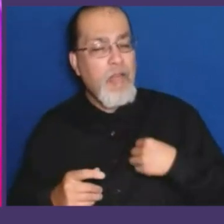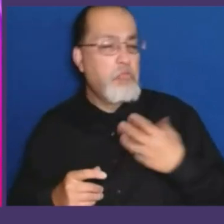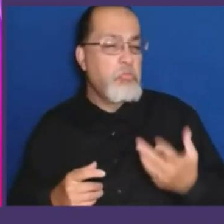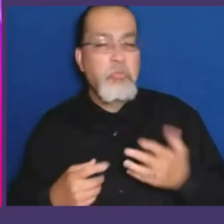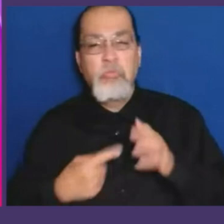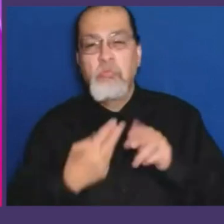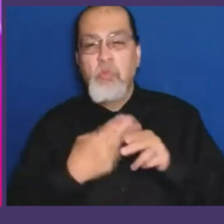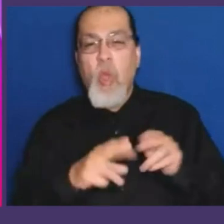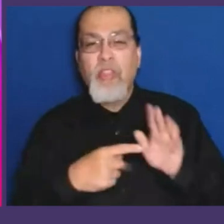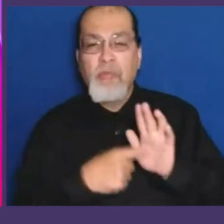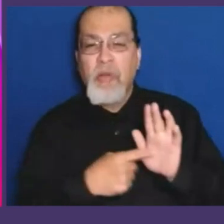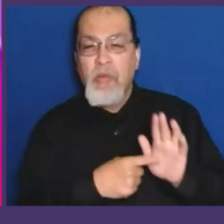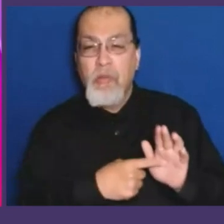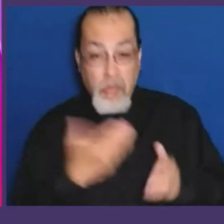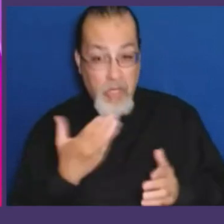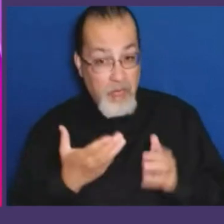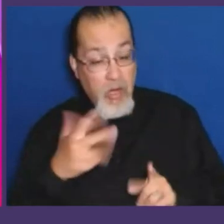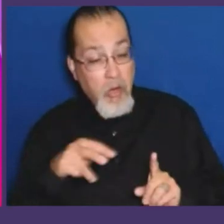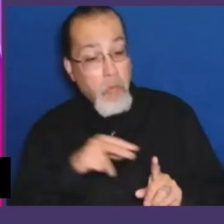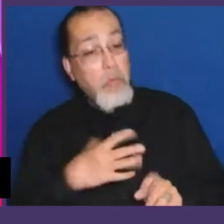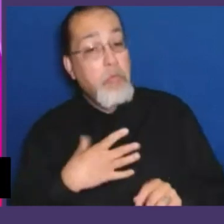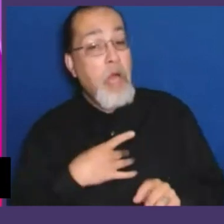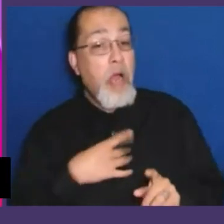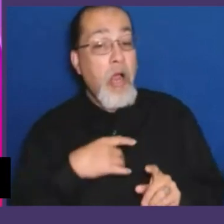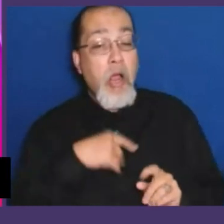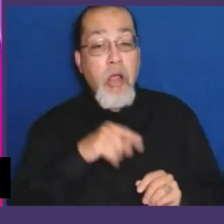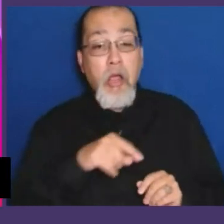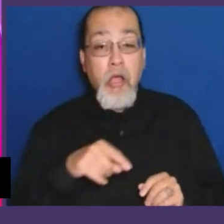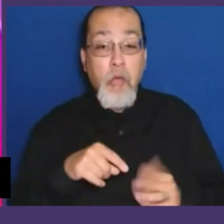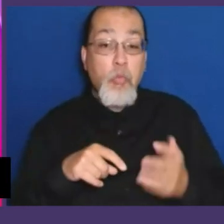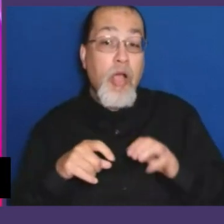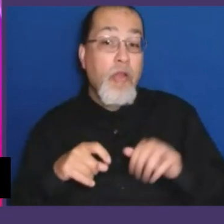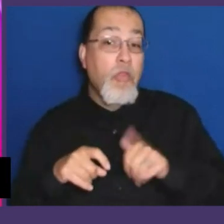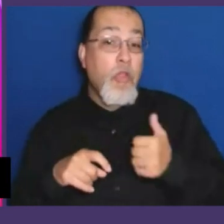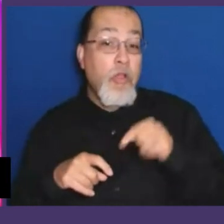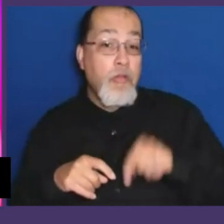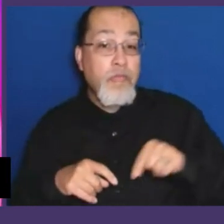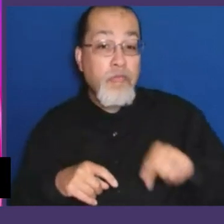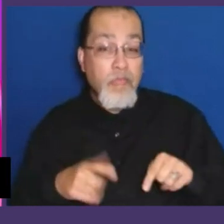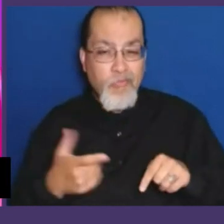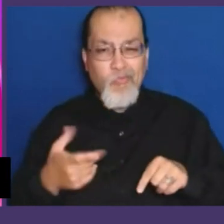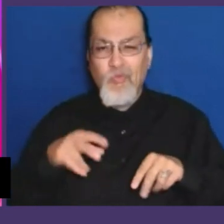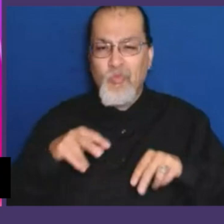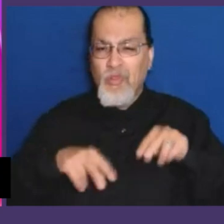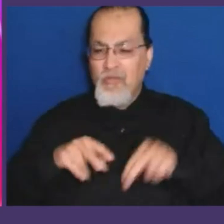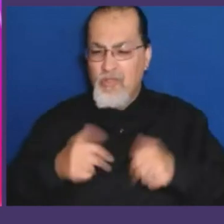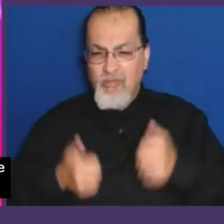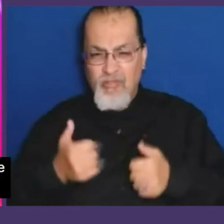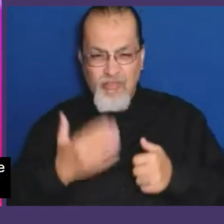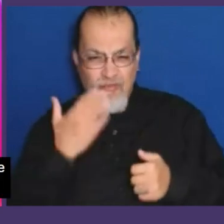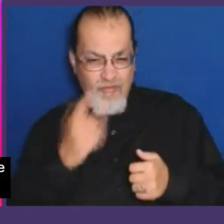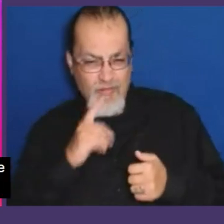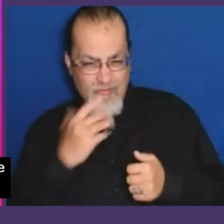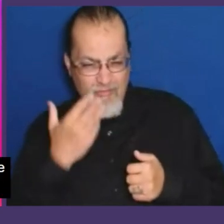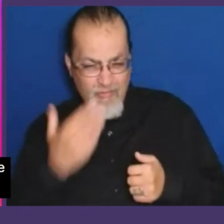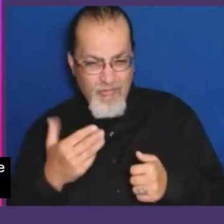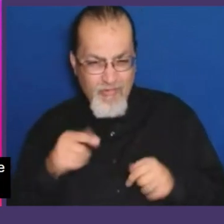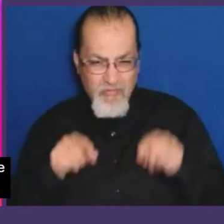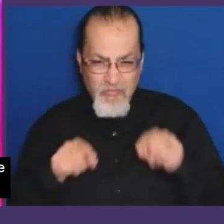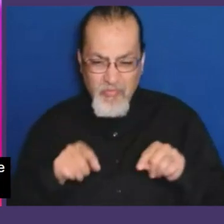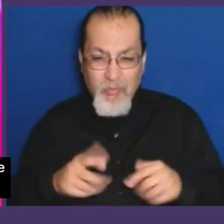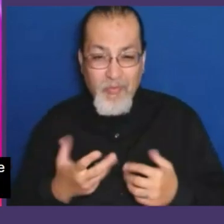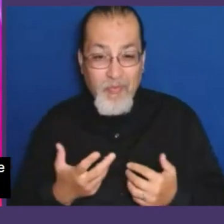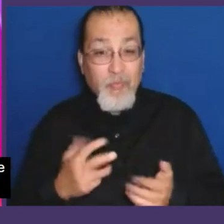which one of these is good is a much easier task. And so basically, this asymmetry makes it so that comparisons are a better way